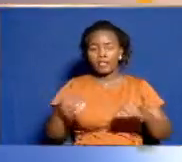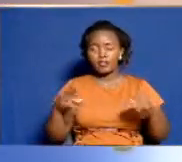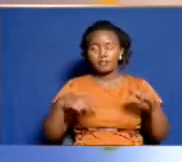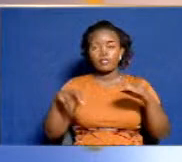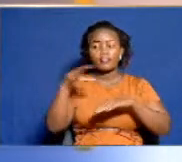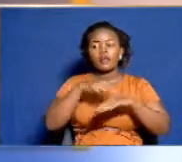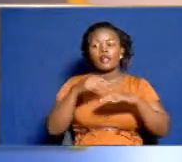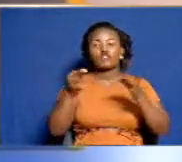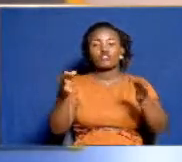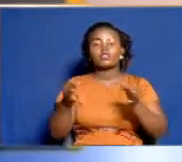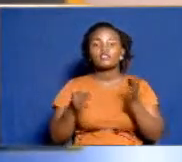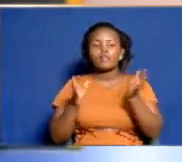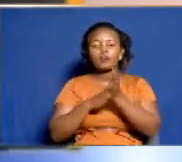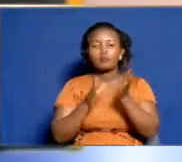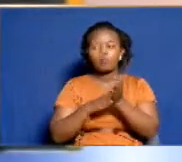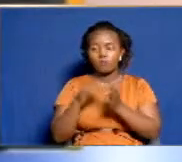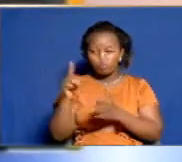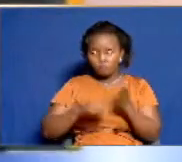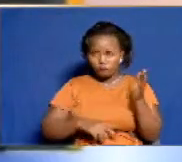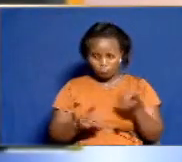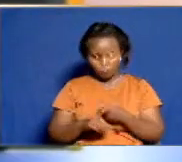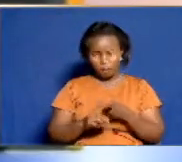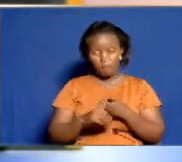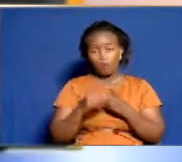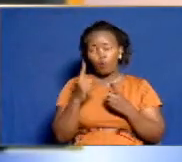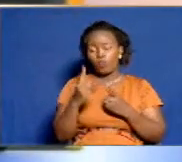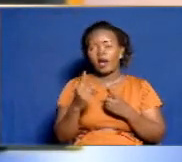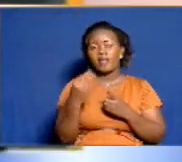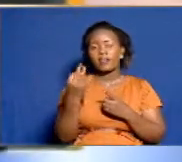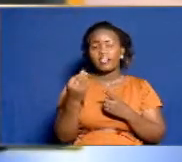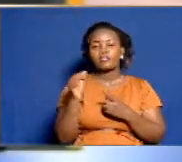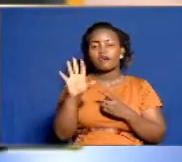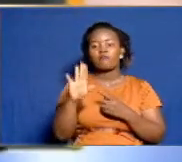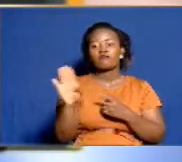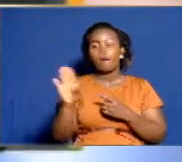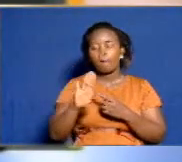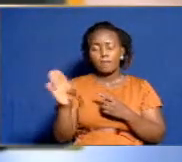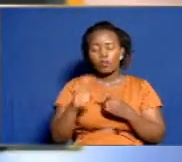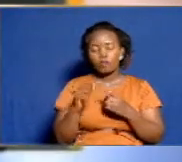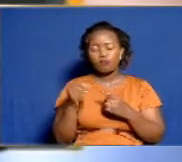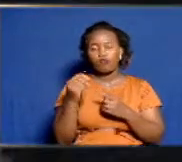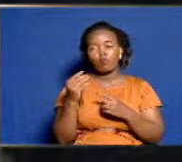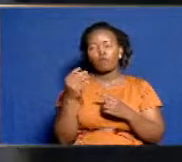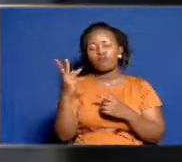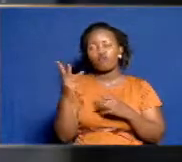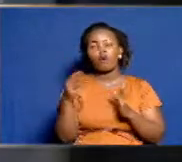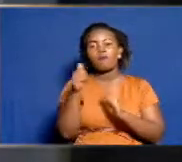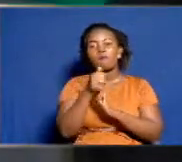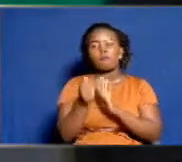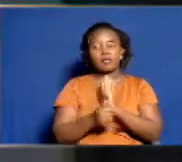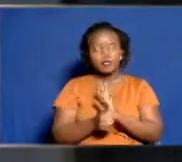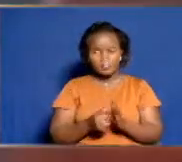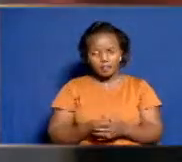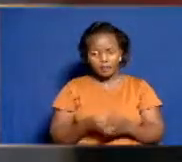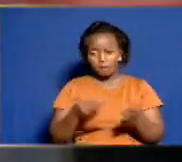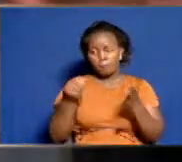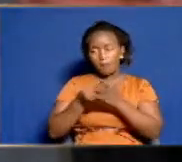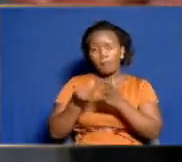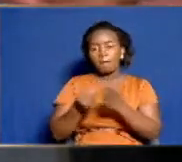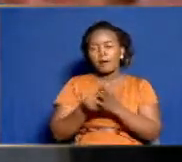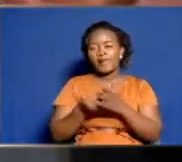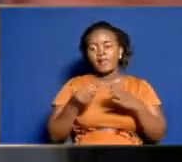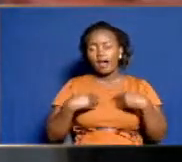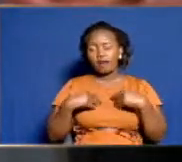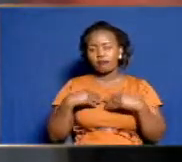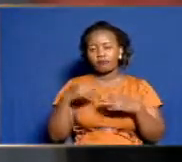proposed 135.2 billion shillings towards the Big Four agenda. The amount is a slight drop if